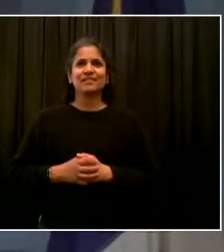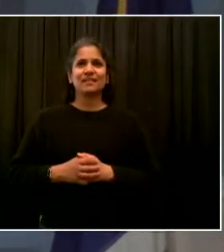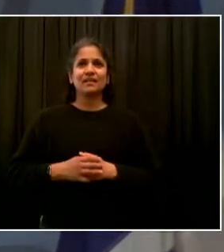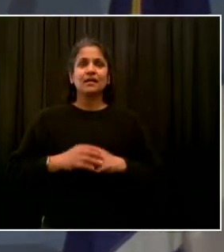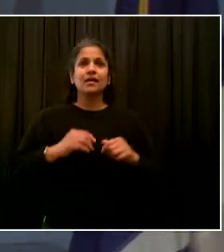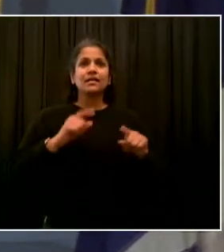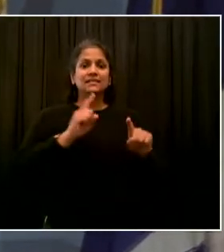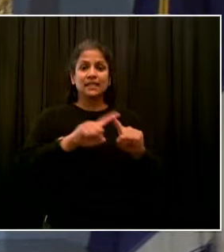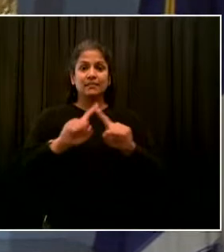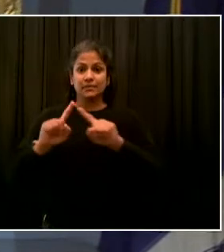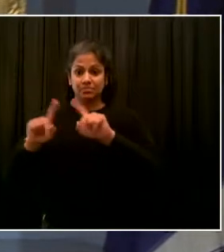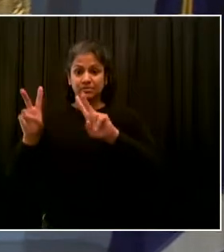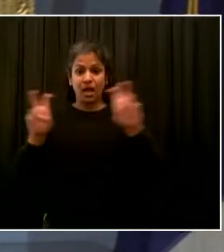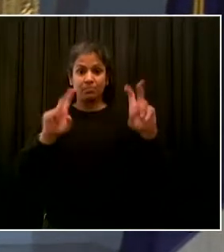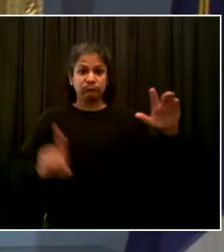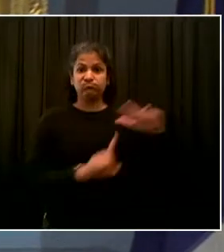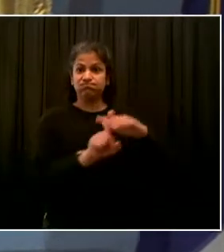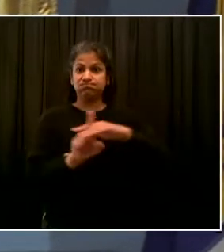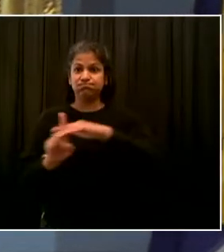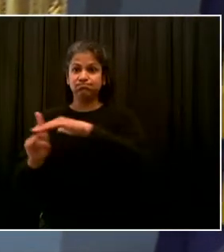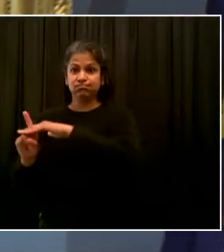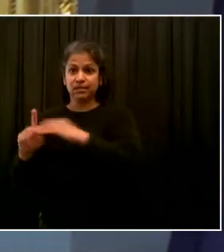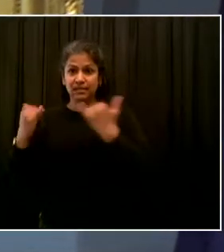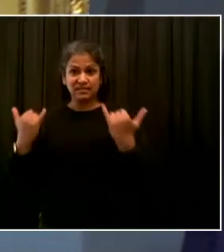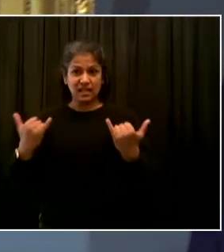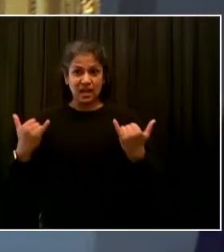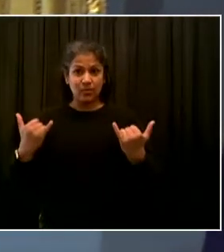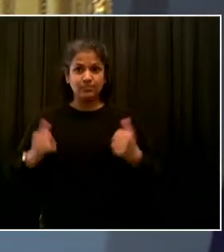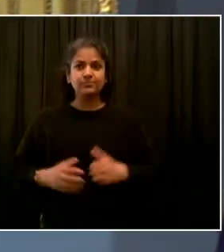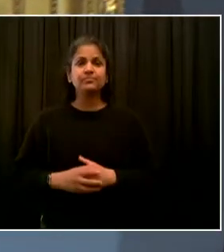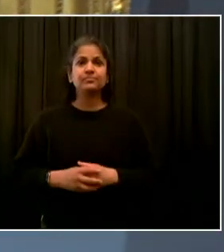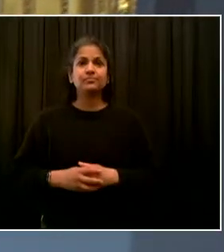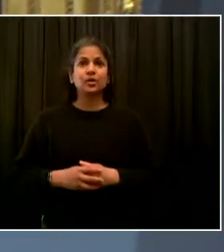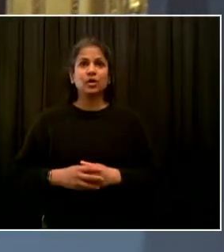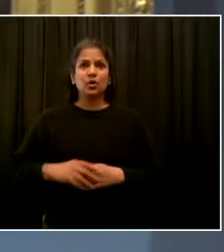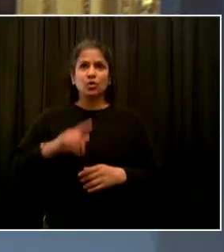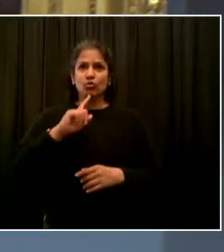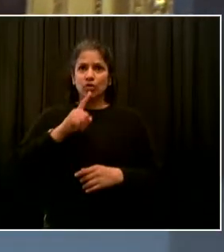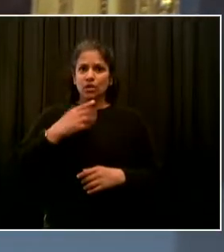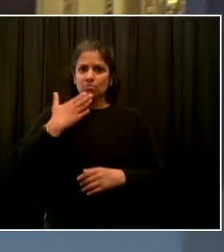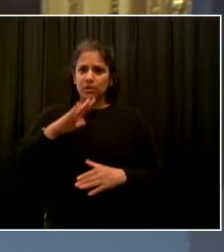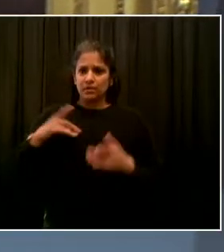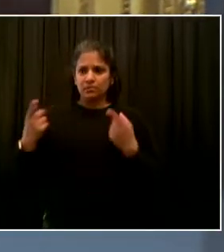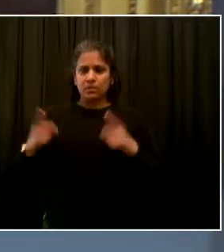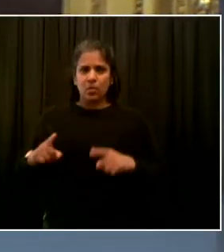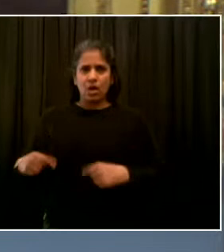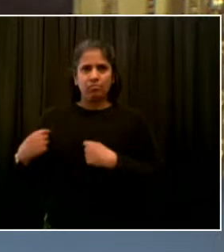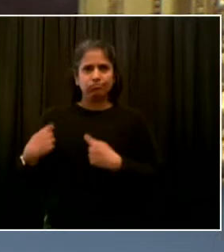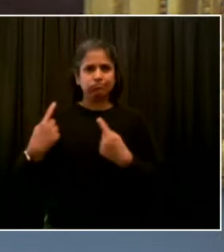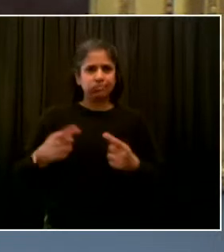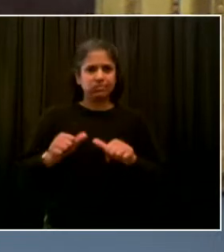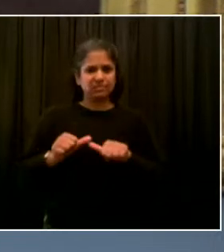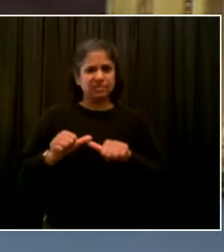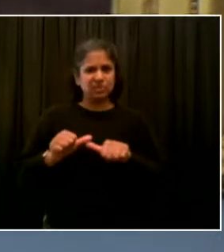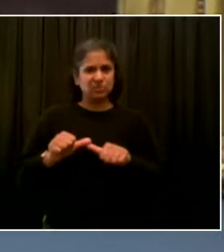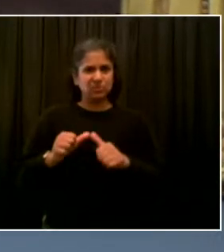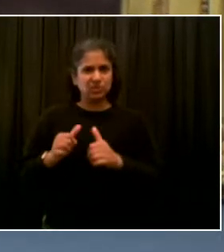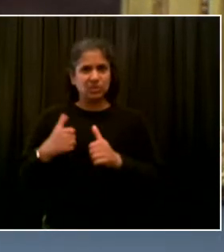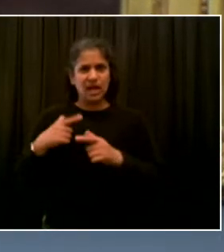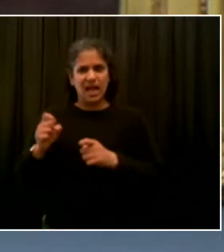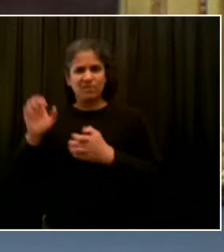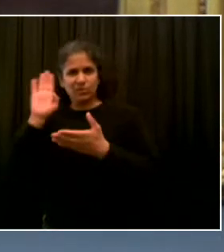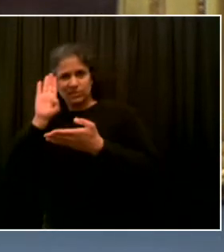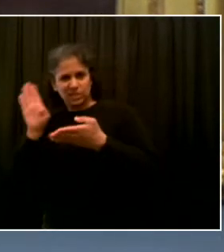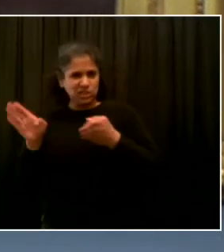COVID is a formidable opponent, and we're going to continue to pivot and shift as we move along.